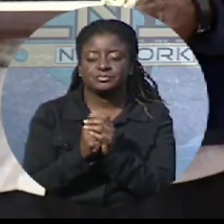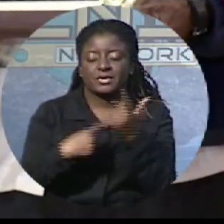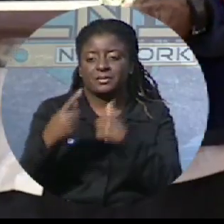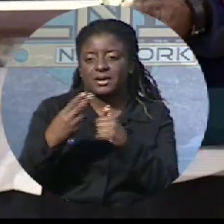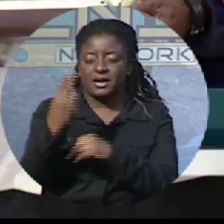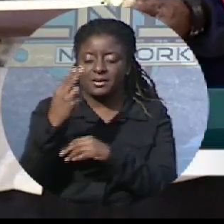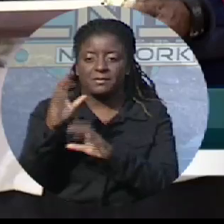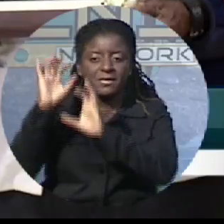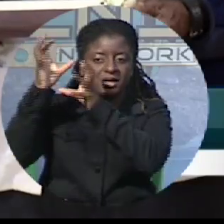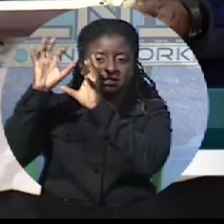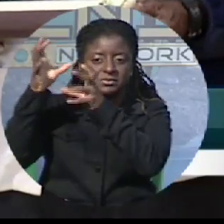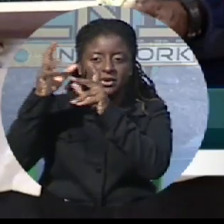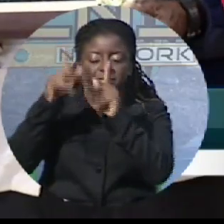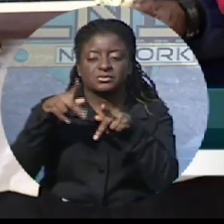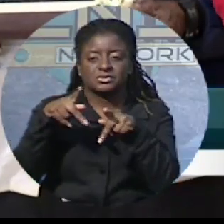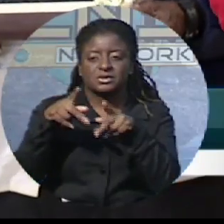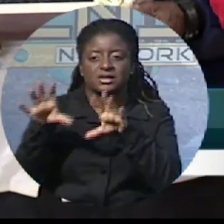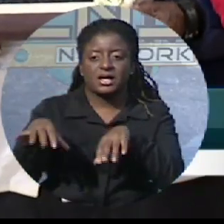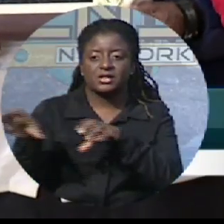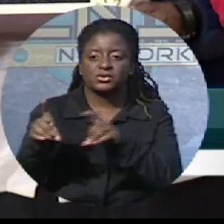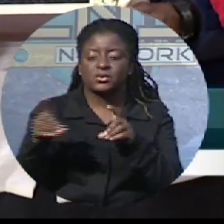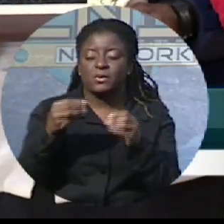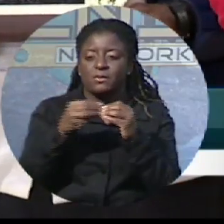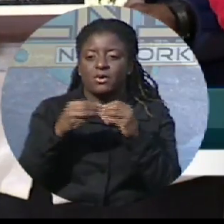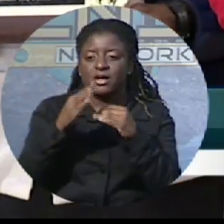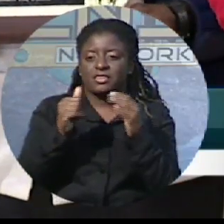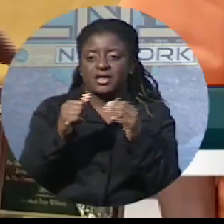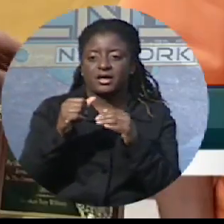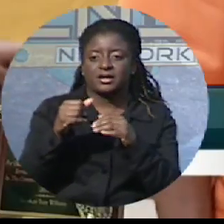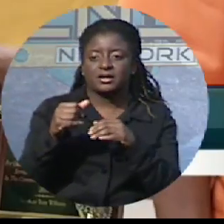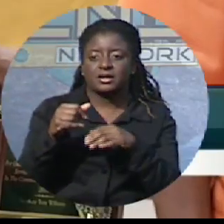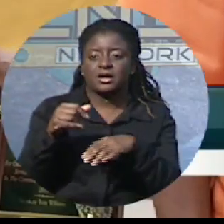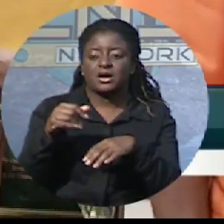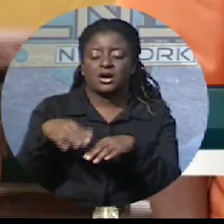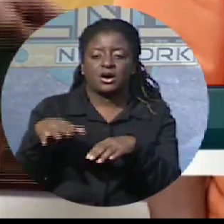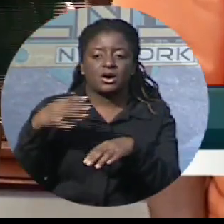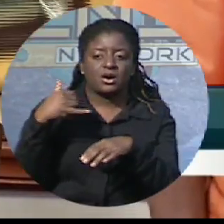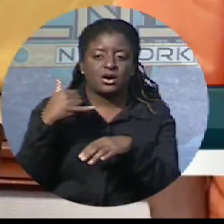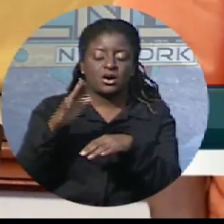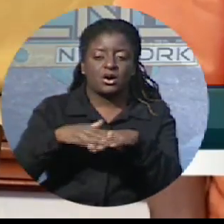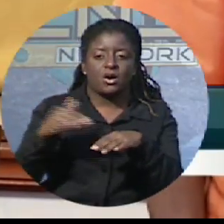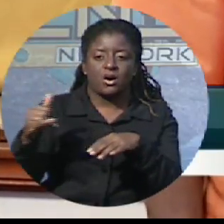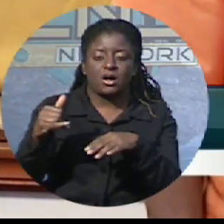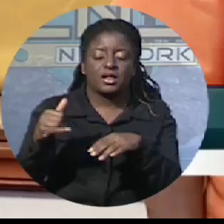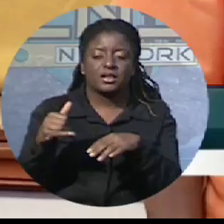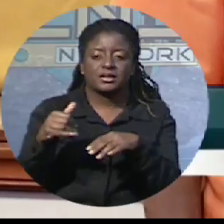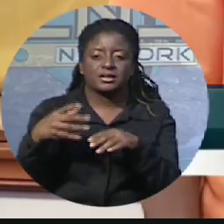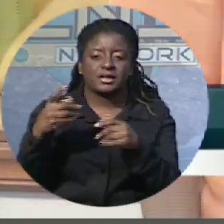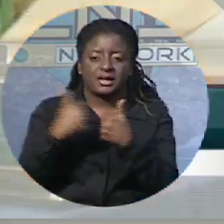Coming up, basketball officials can do a lot more than just call games. Find out what they did.